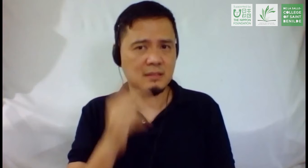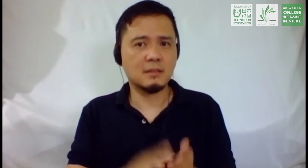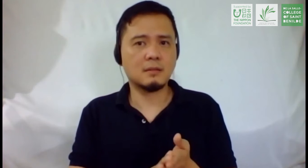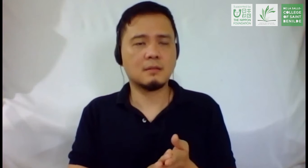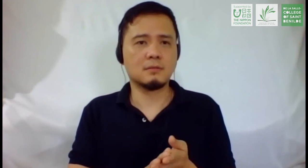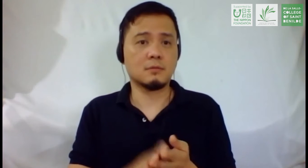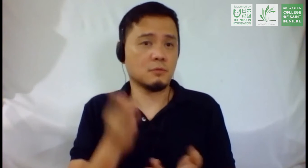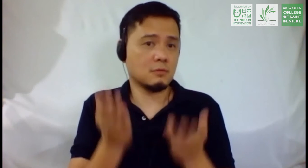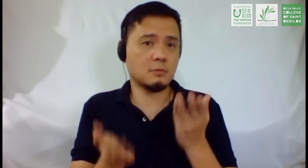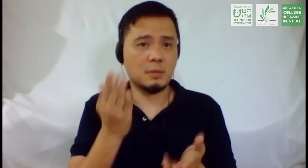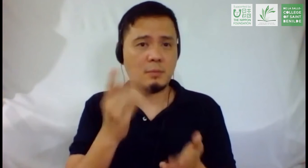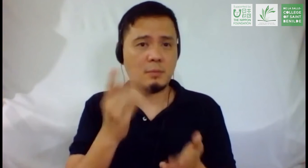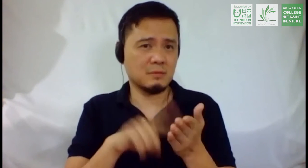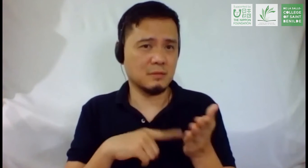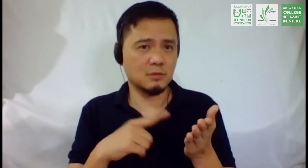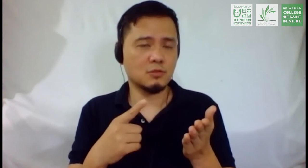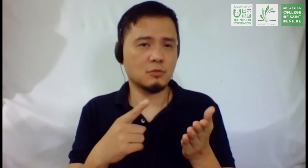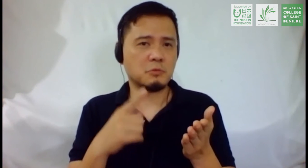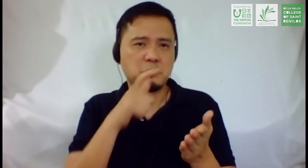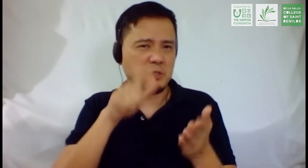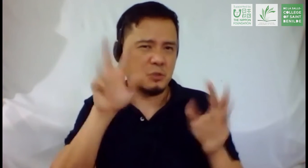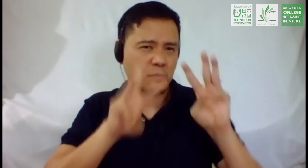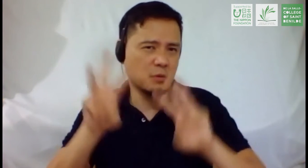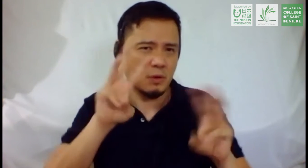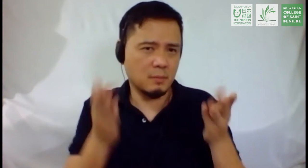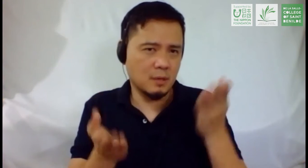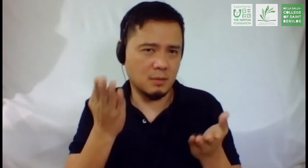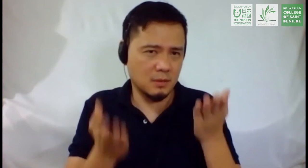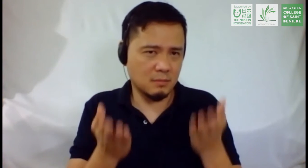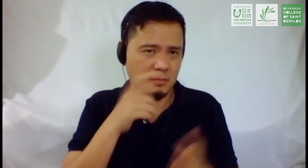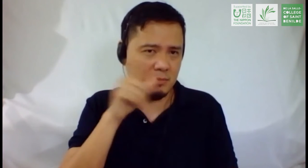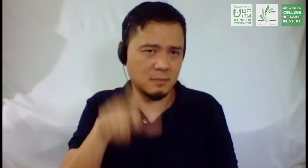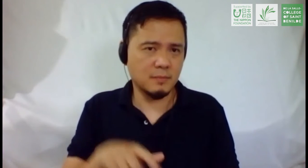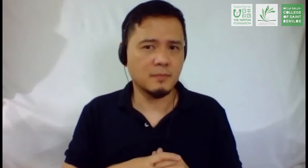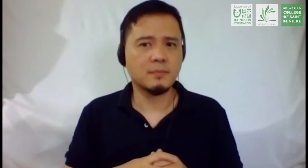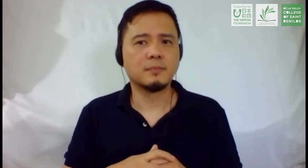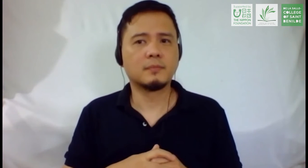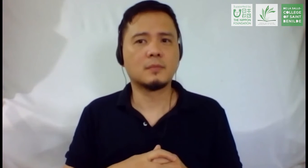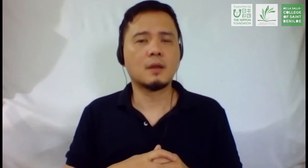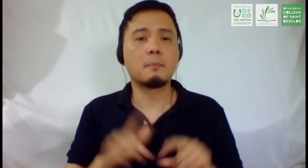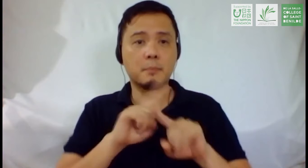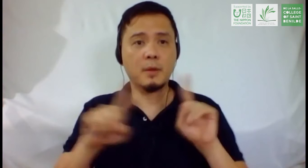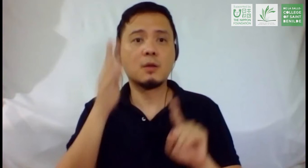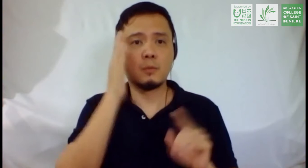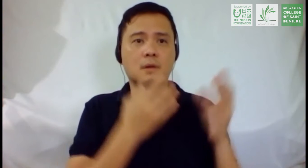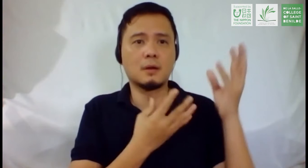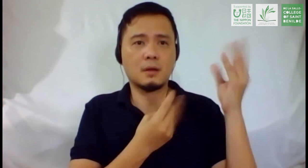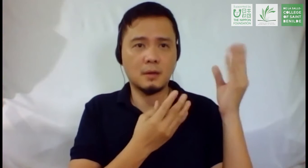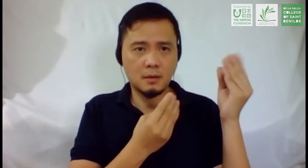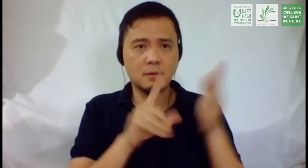canceled. So we may not have to worry about it. But, I will keep you informed next